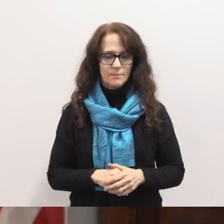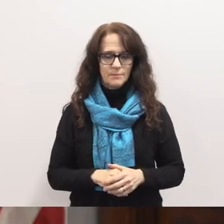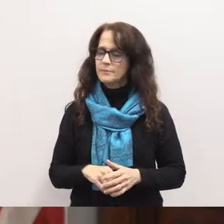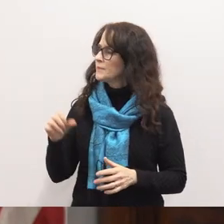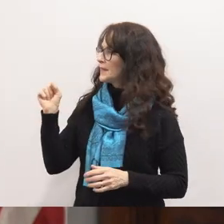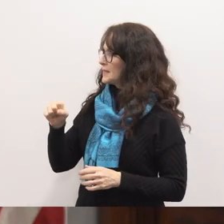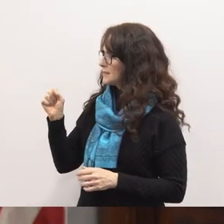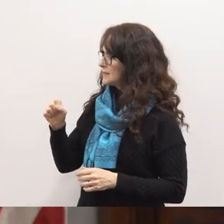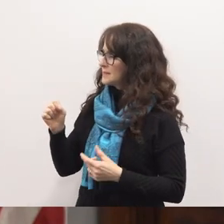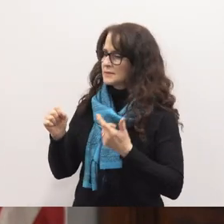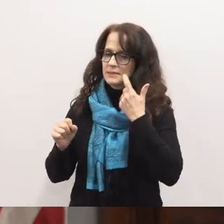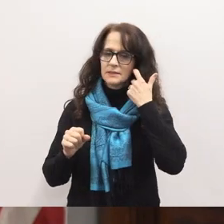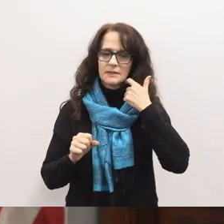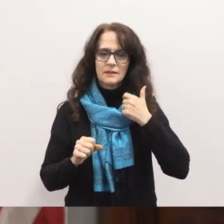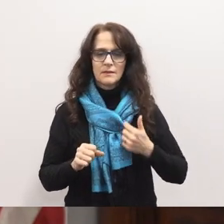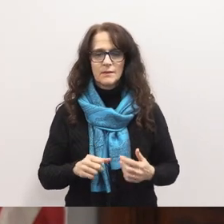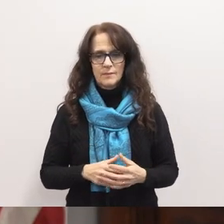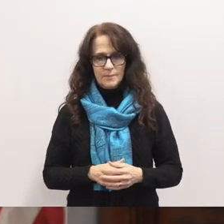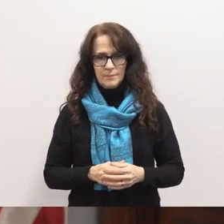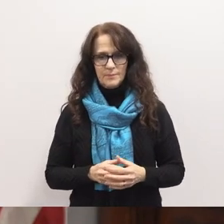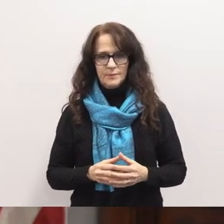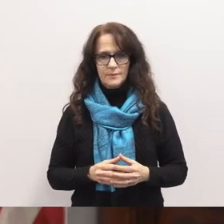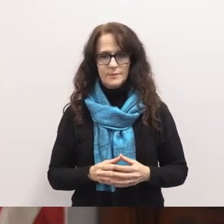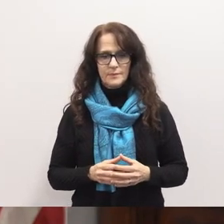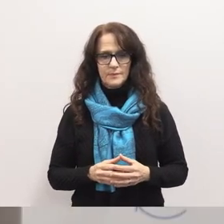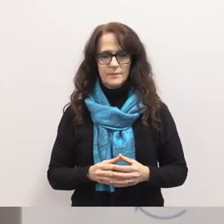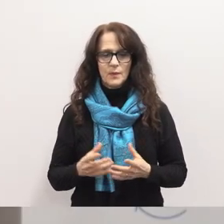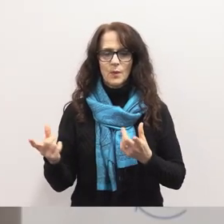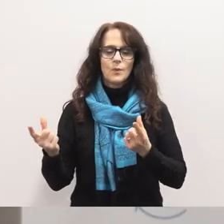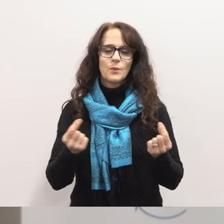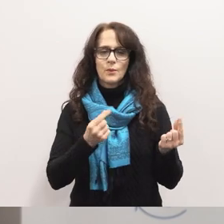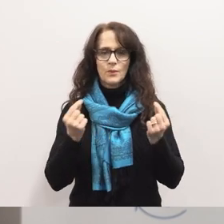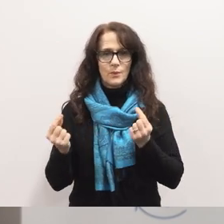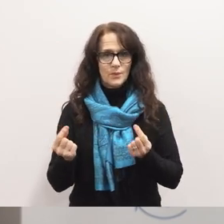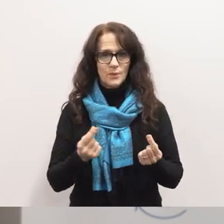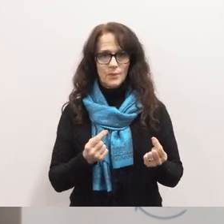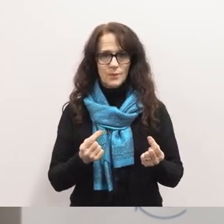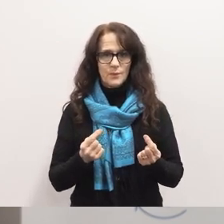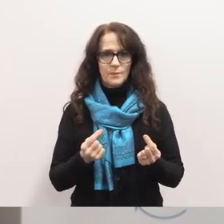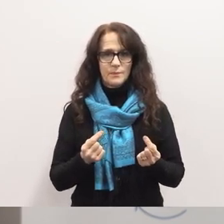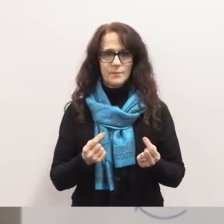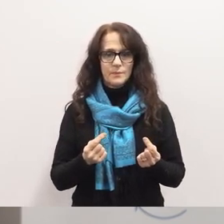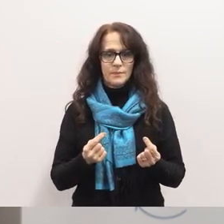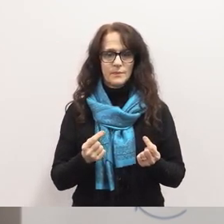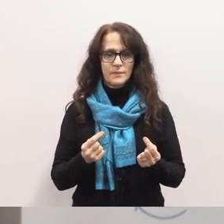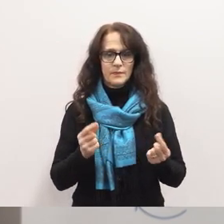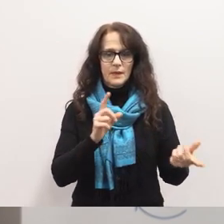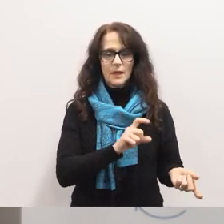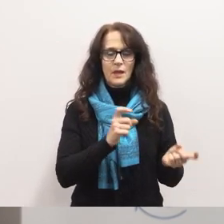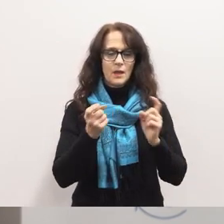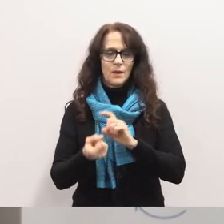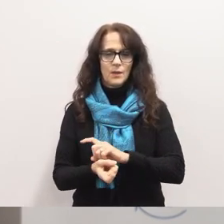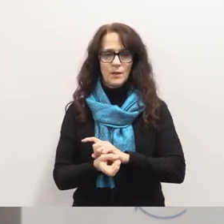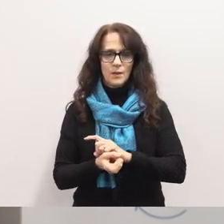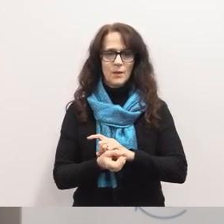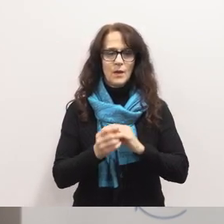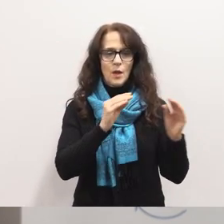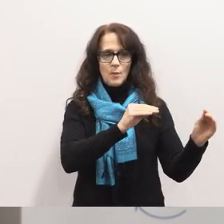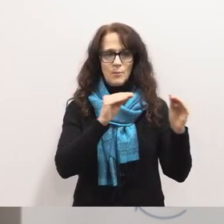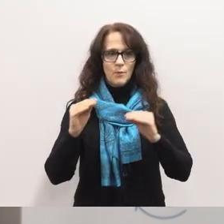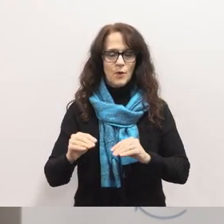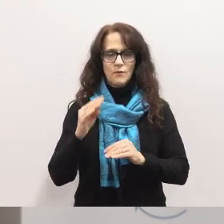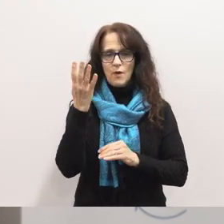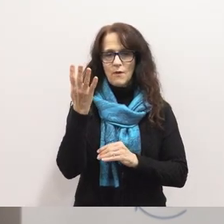Yes. So what I will do is I'll move item